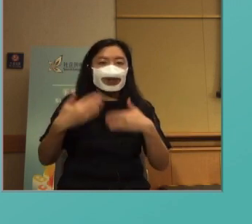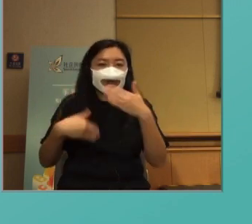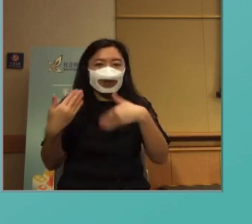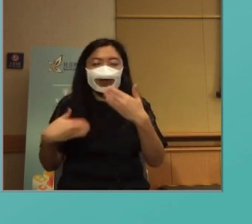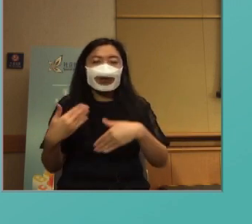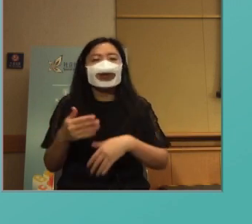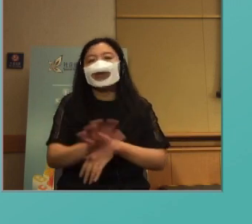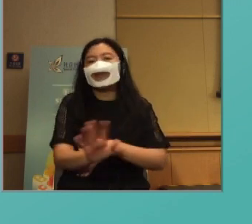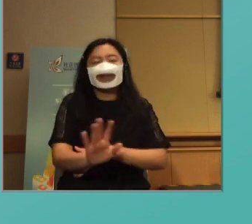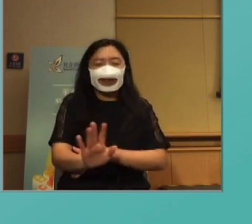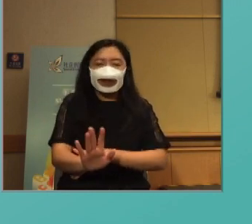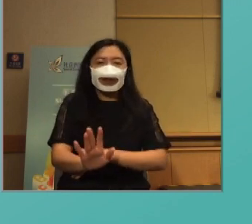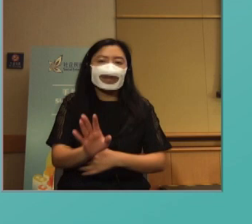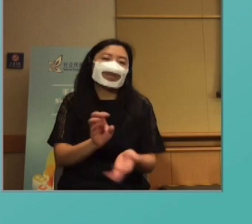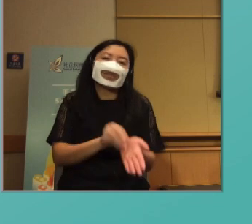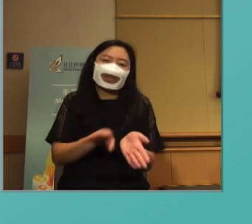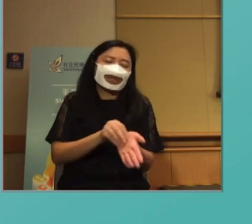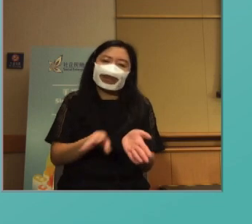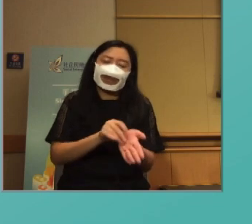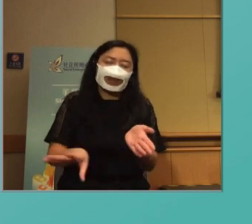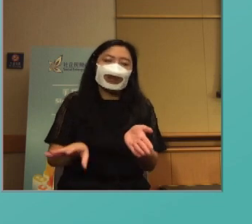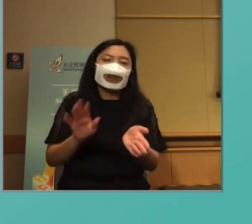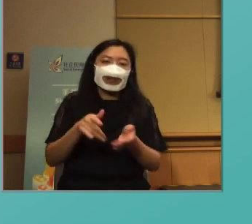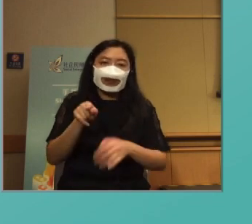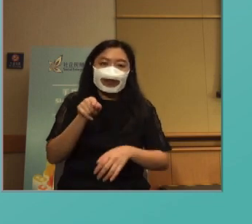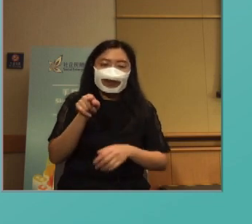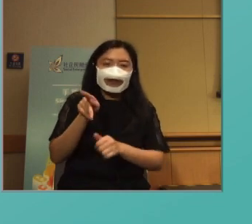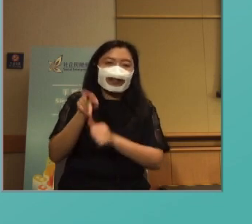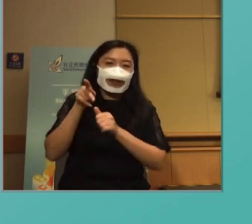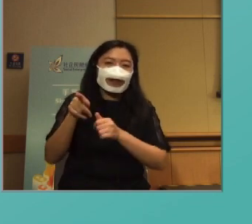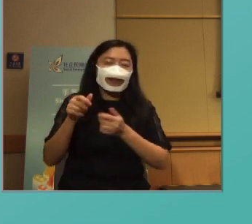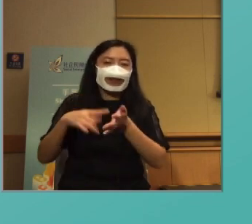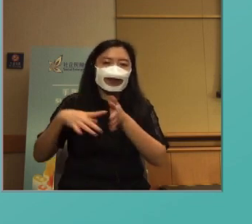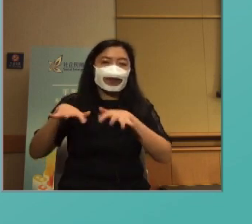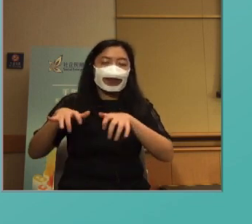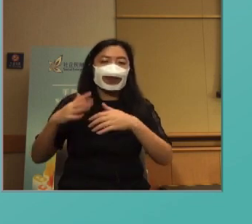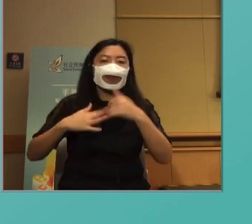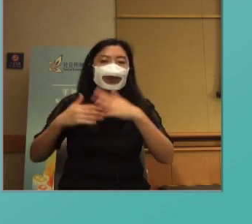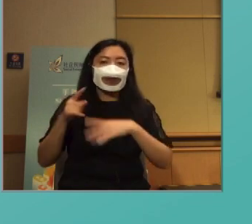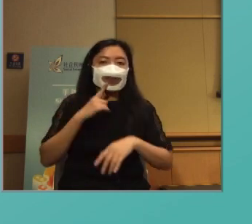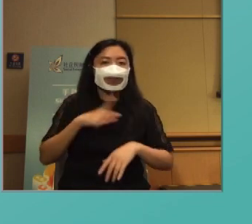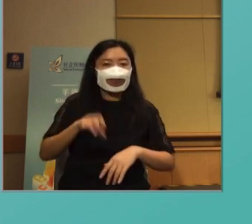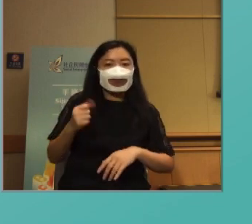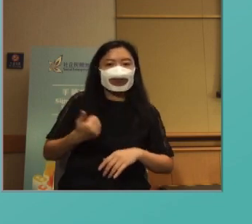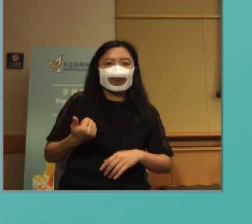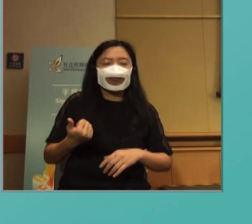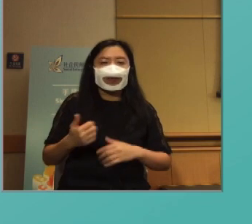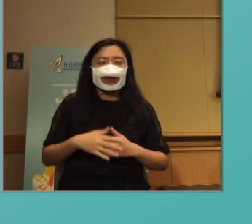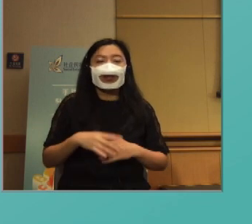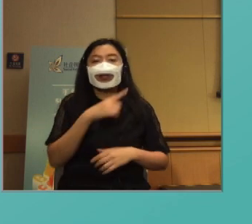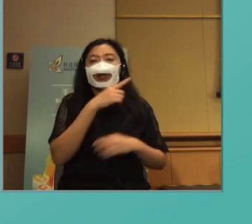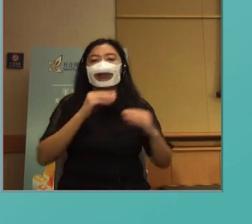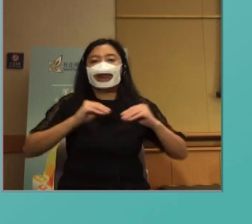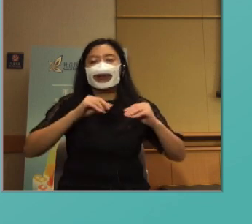real benefit to leverage here. And at the Sandbox, actually, our team has started to